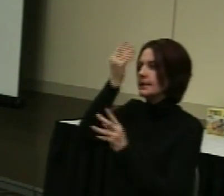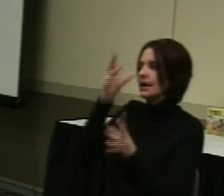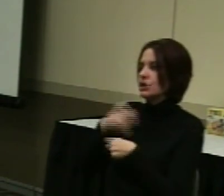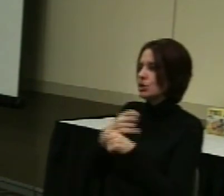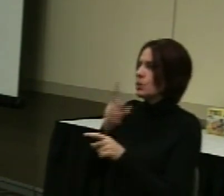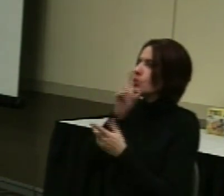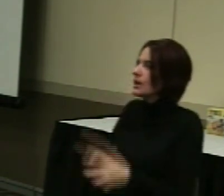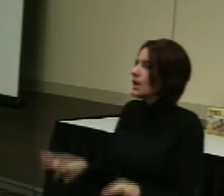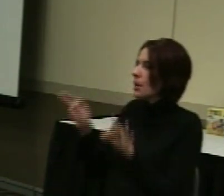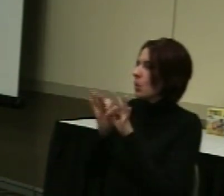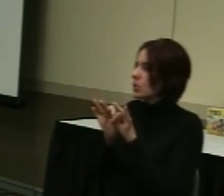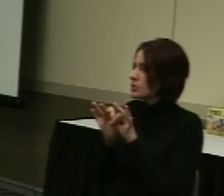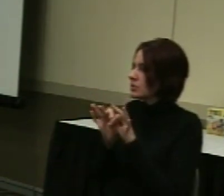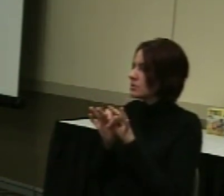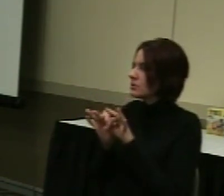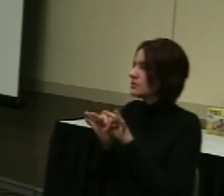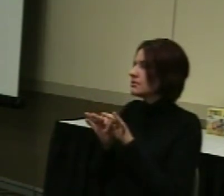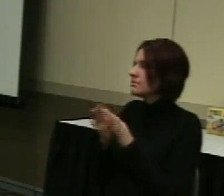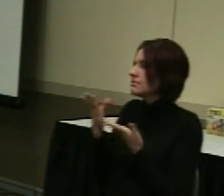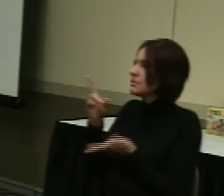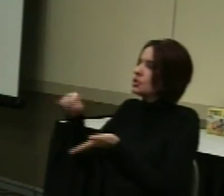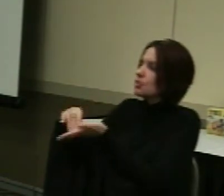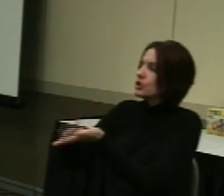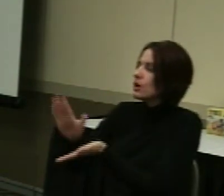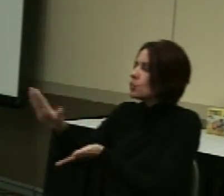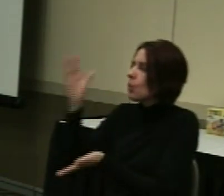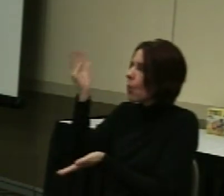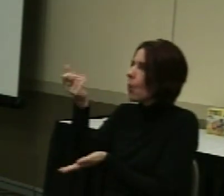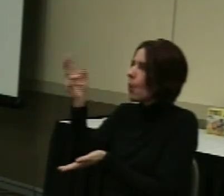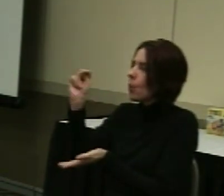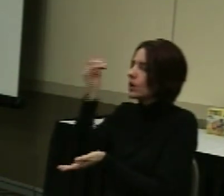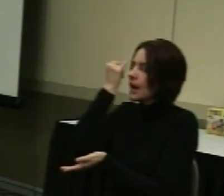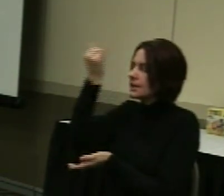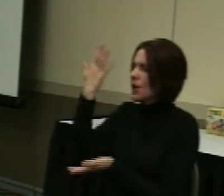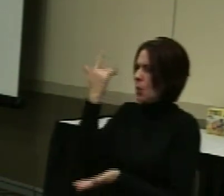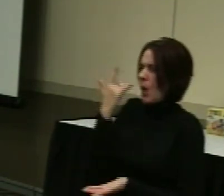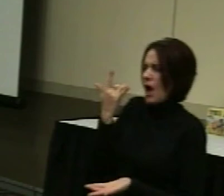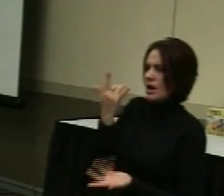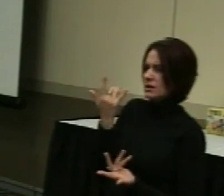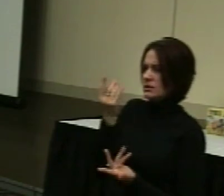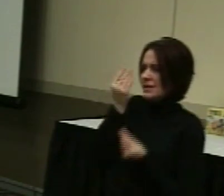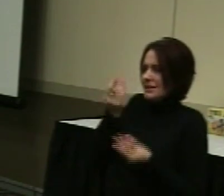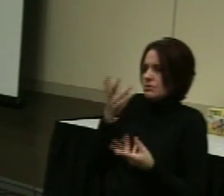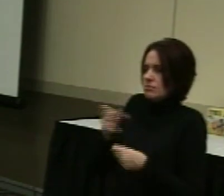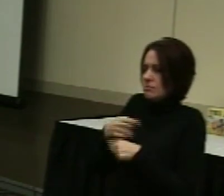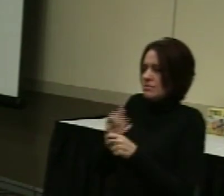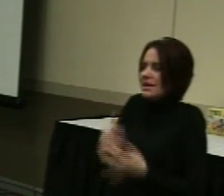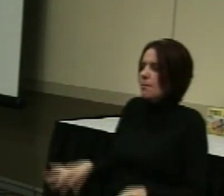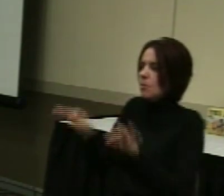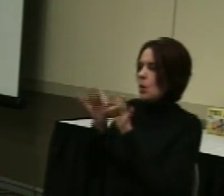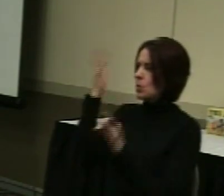maybe jot a note on the little piece of paper that you have there in your notes? Why is ongoing data Why is it